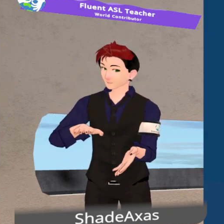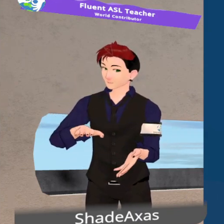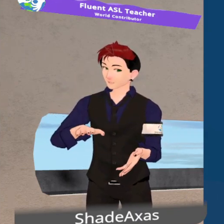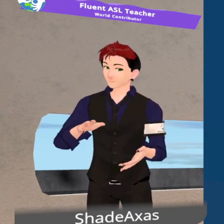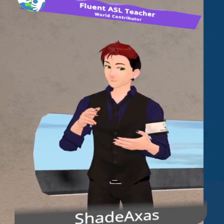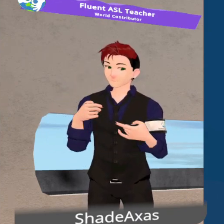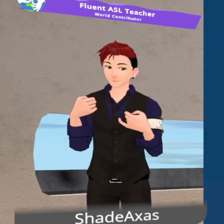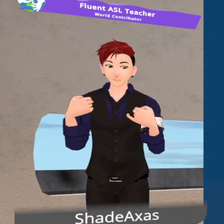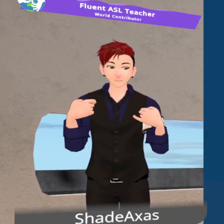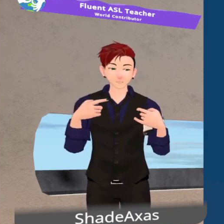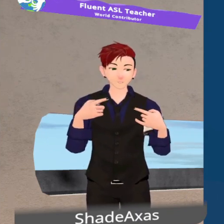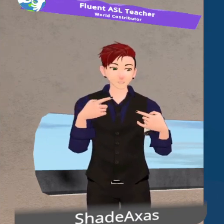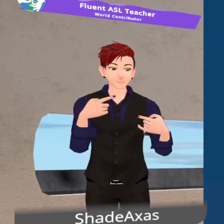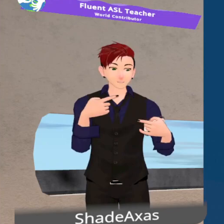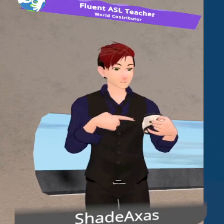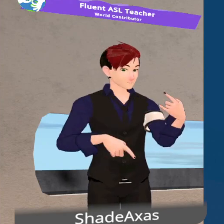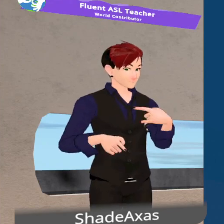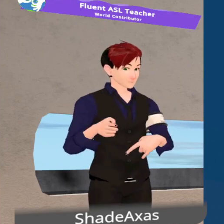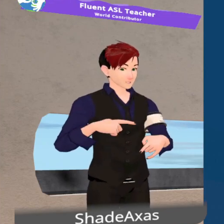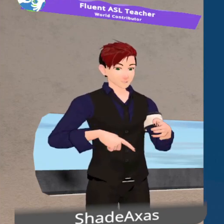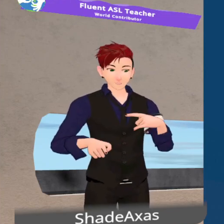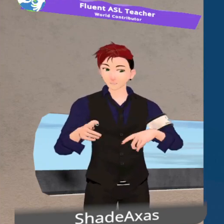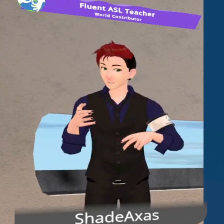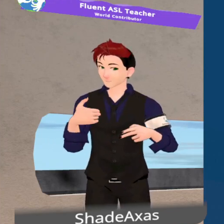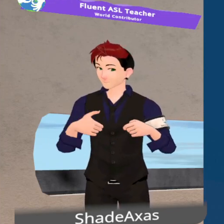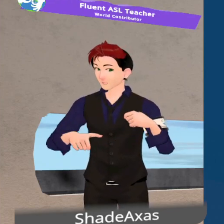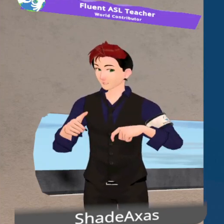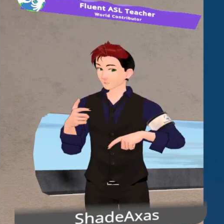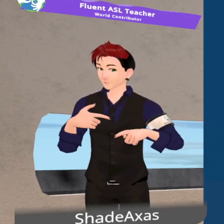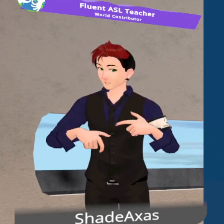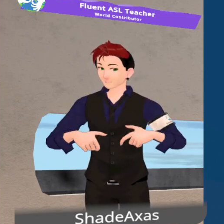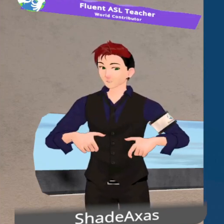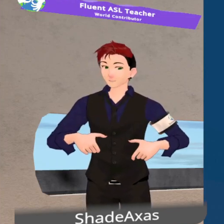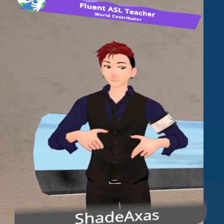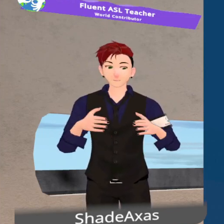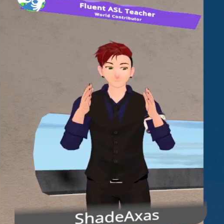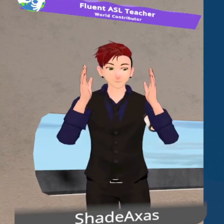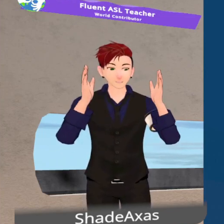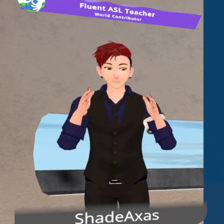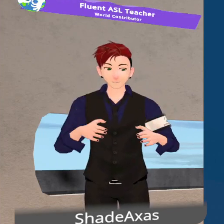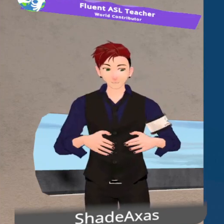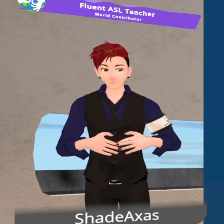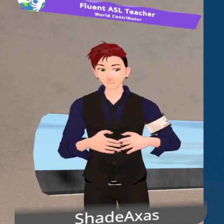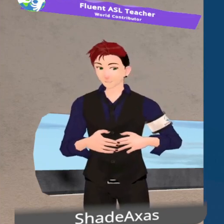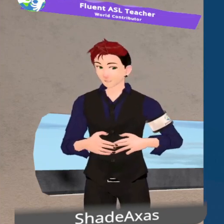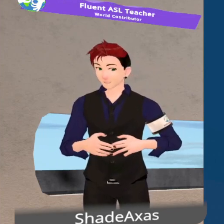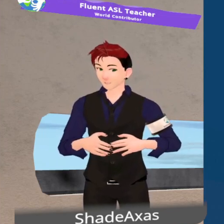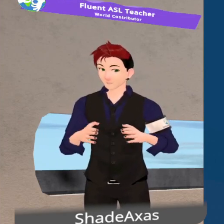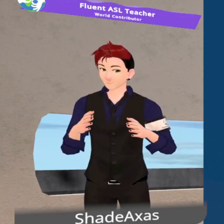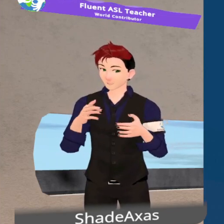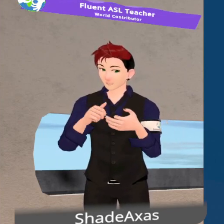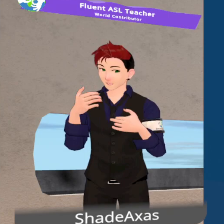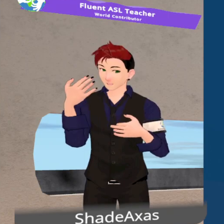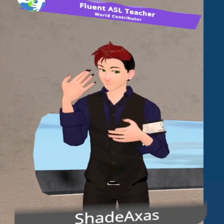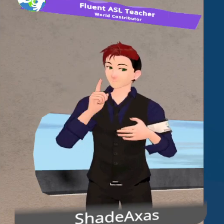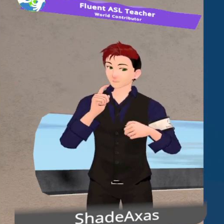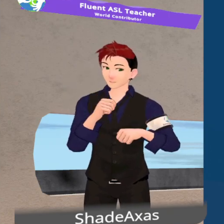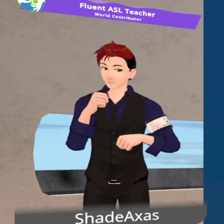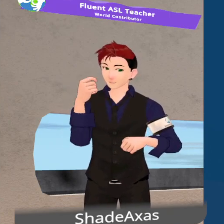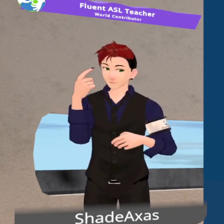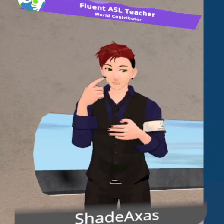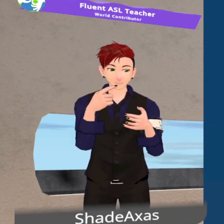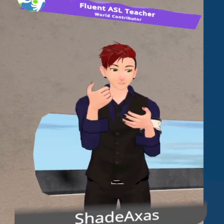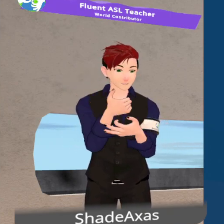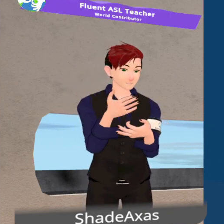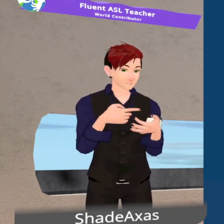Provide feedback. If you are signing away on a long story and the person is just staring at you, how do you